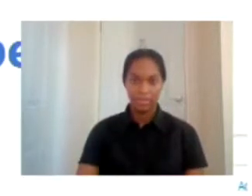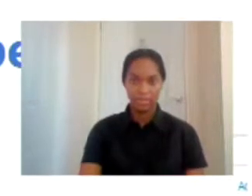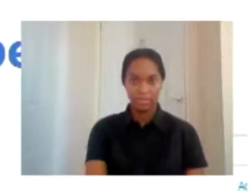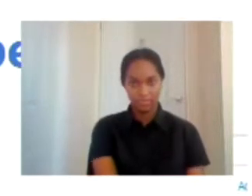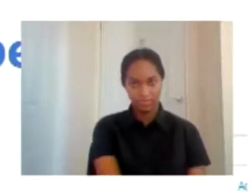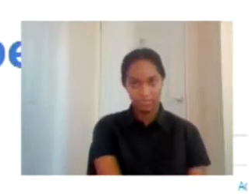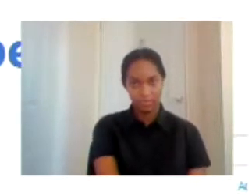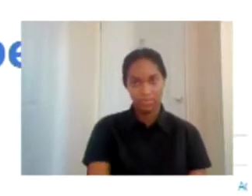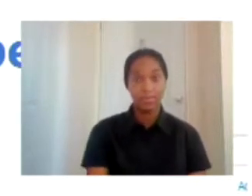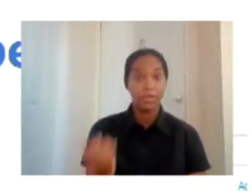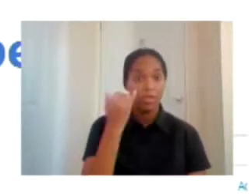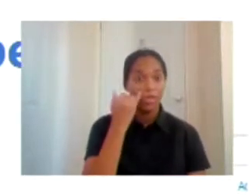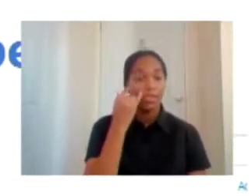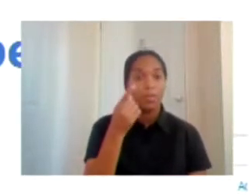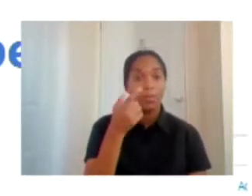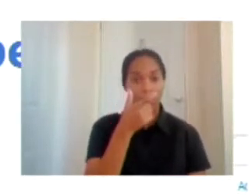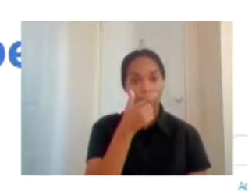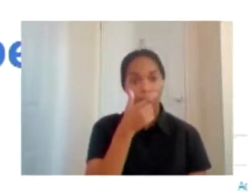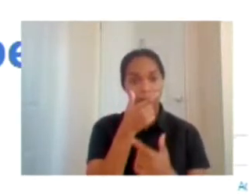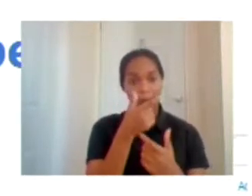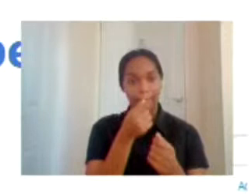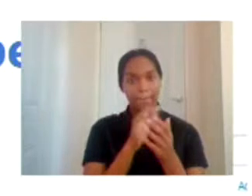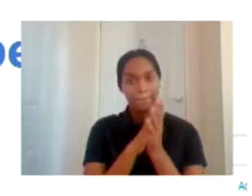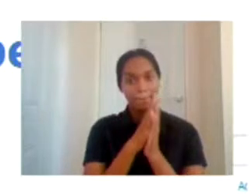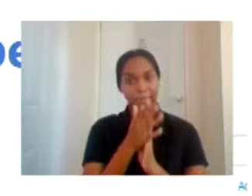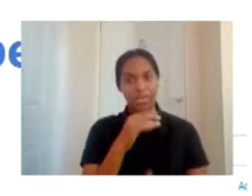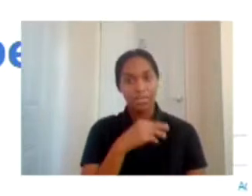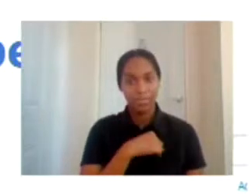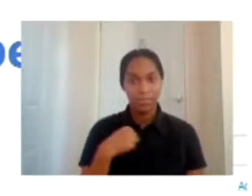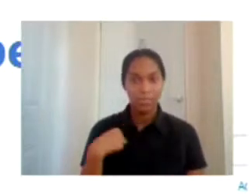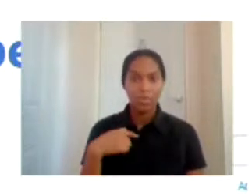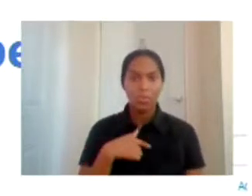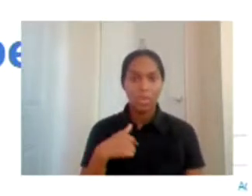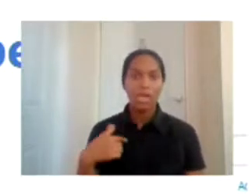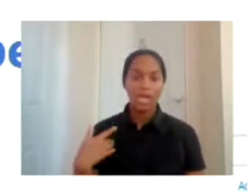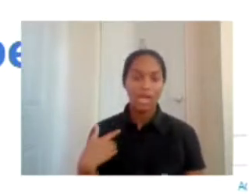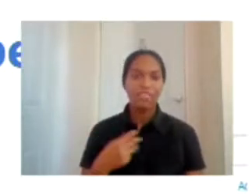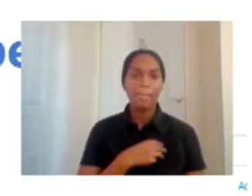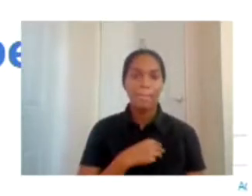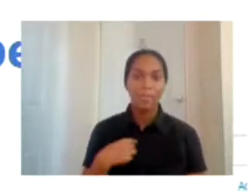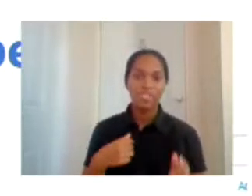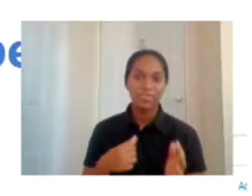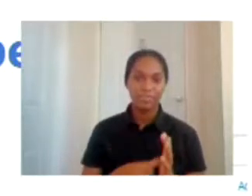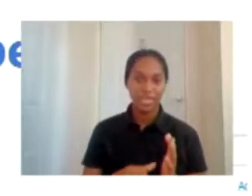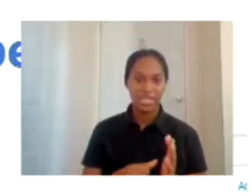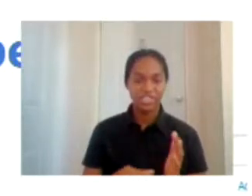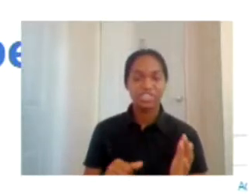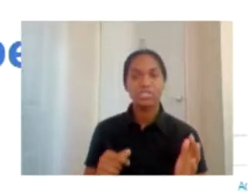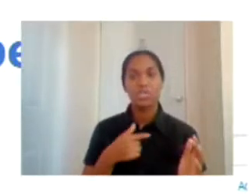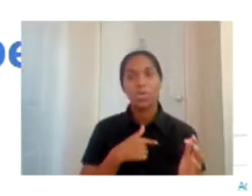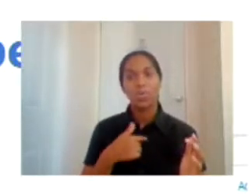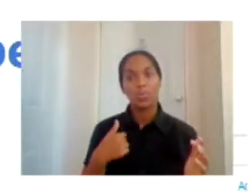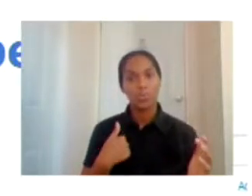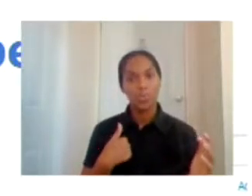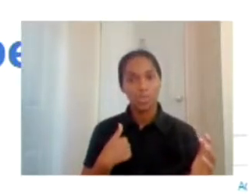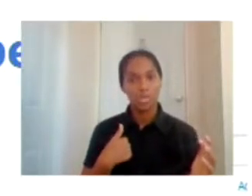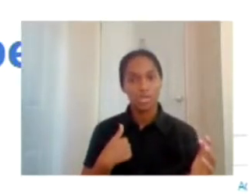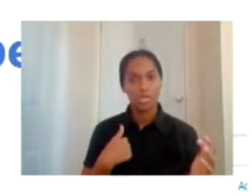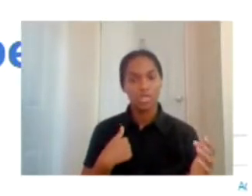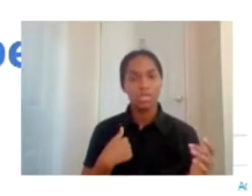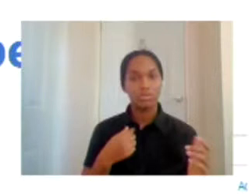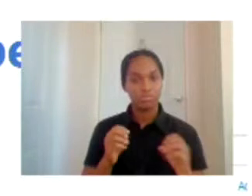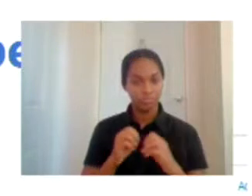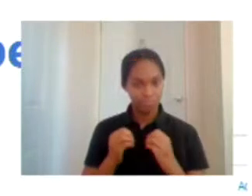If you are interested in becoming a member, we have a membership page. And we, as an organization,